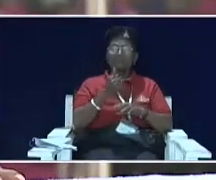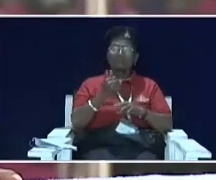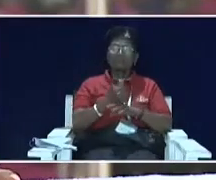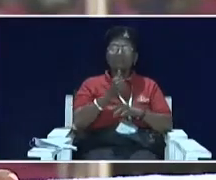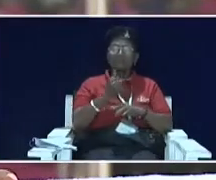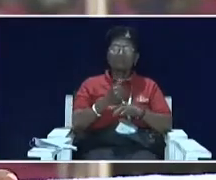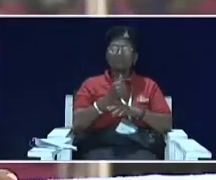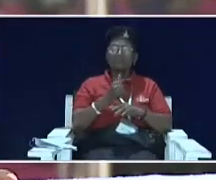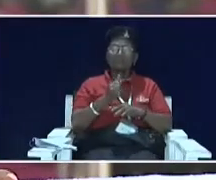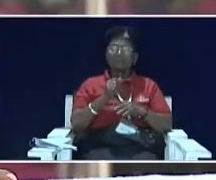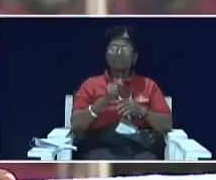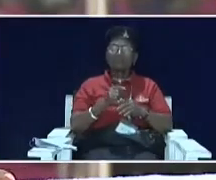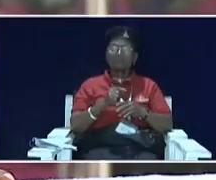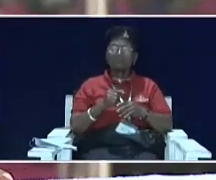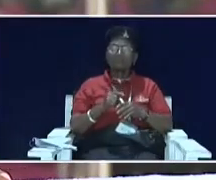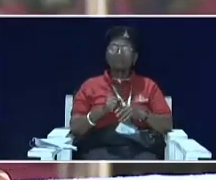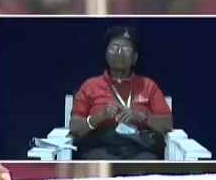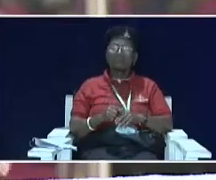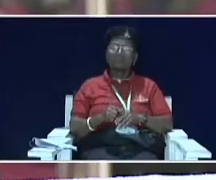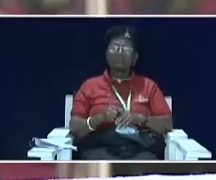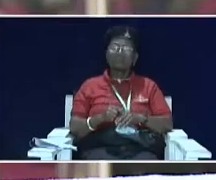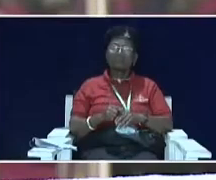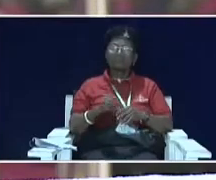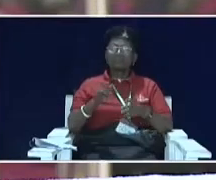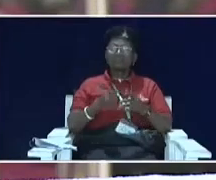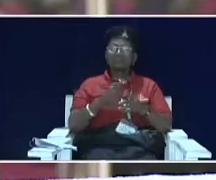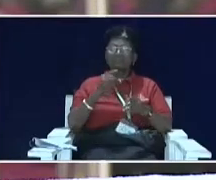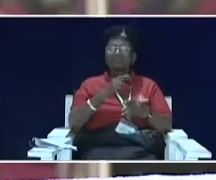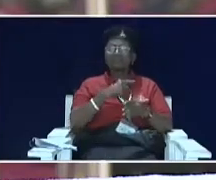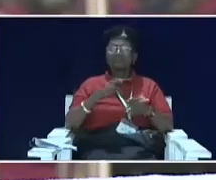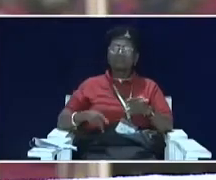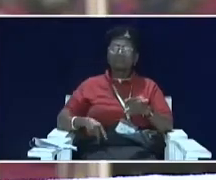1 Kings chapter 18, verse 40,